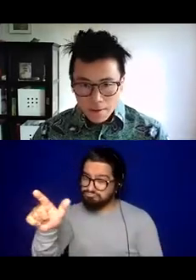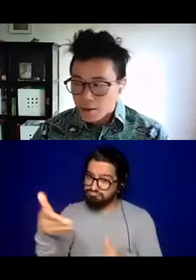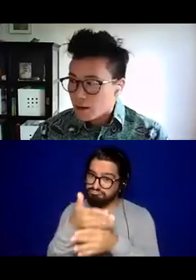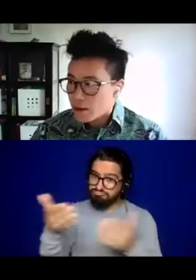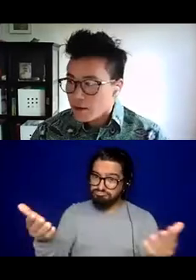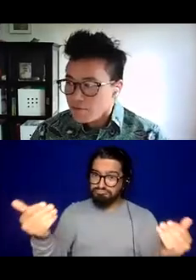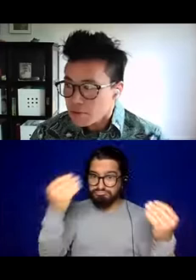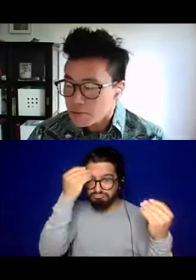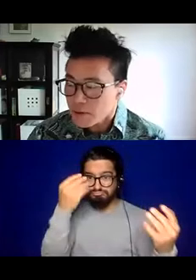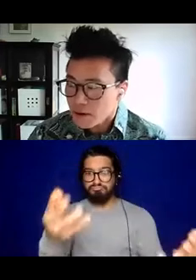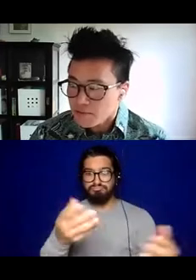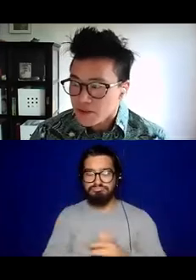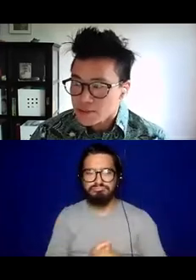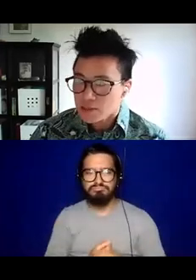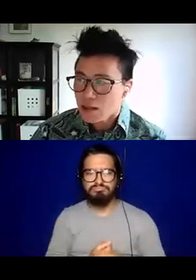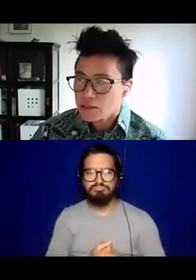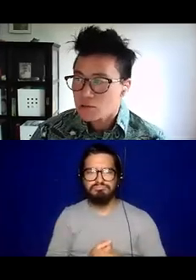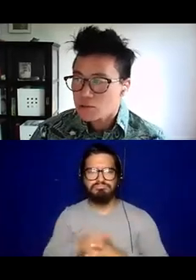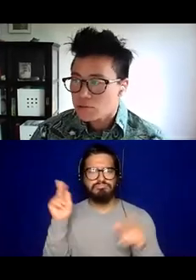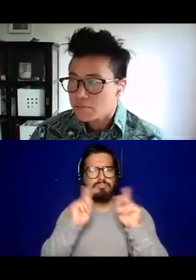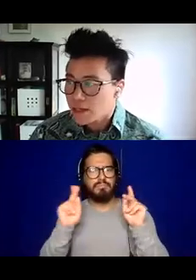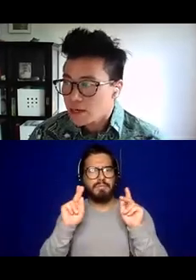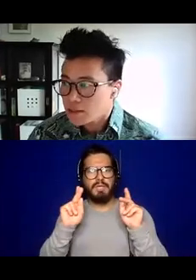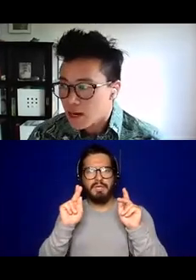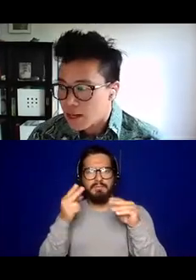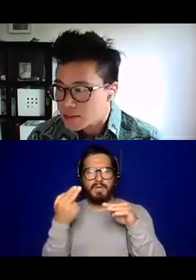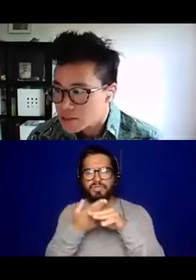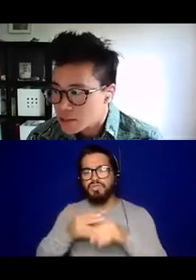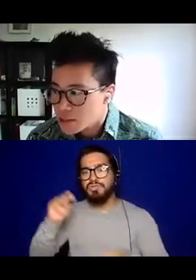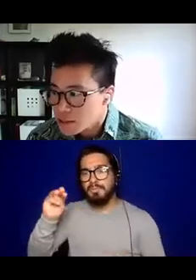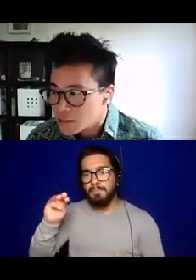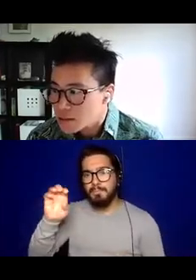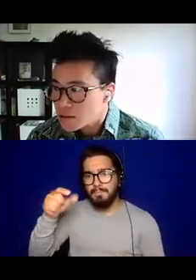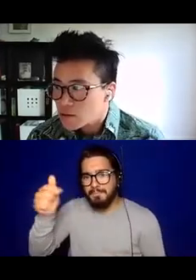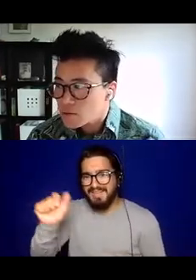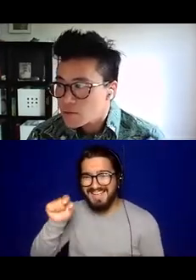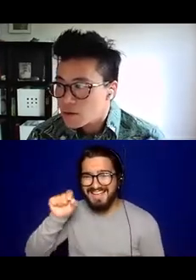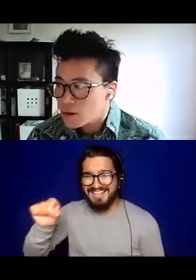I have people, friends and colleagues who use mega.nz.